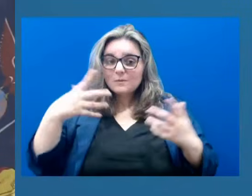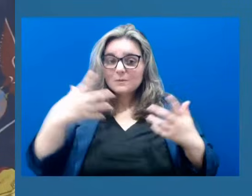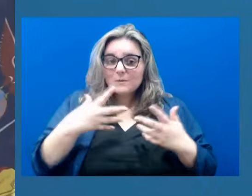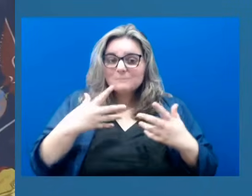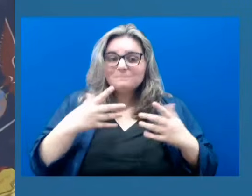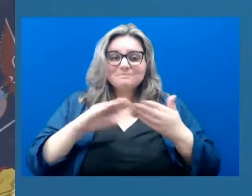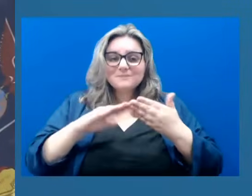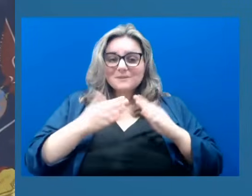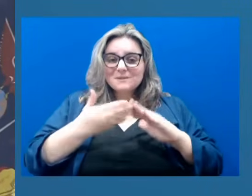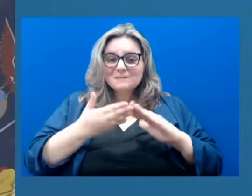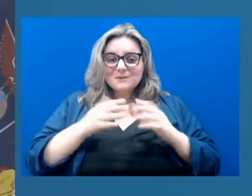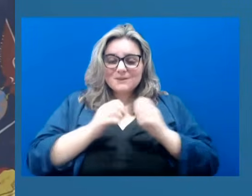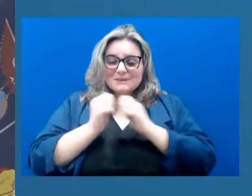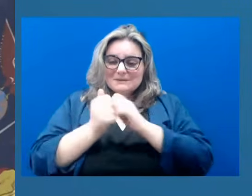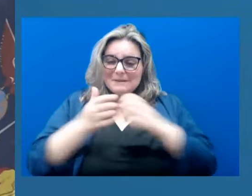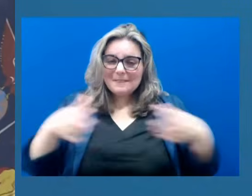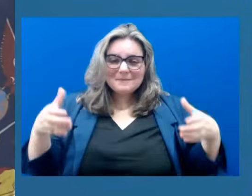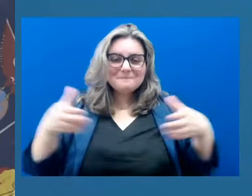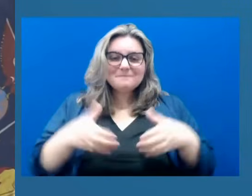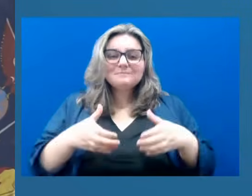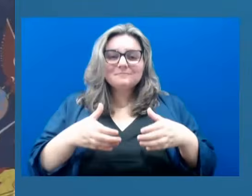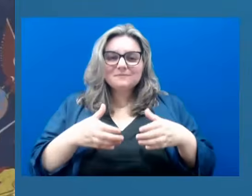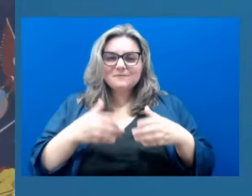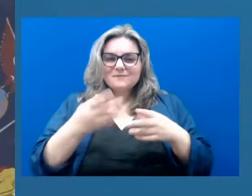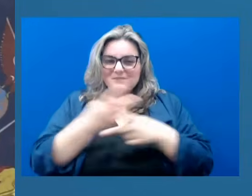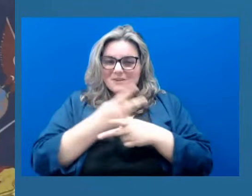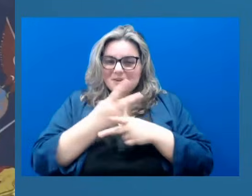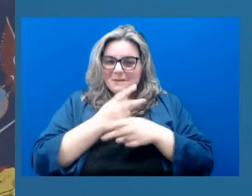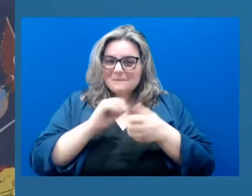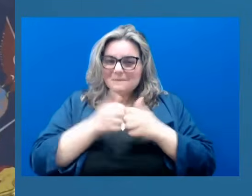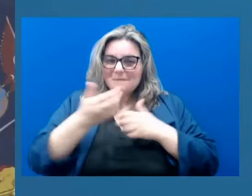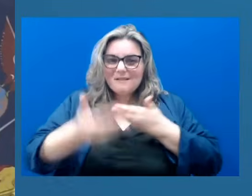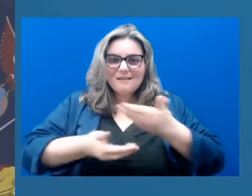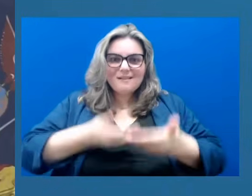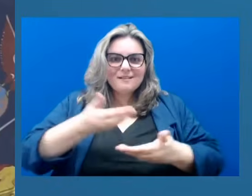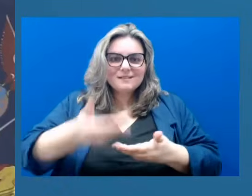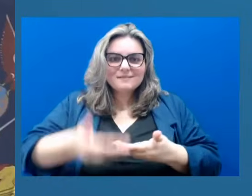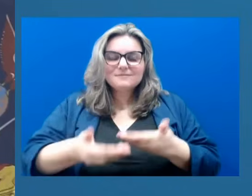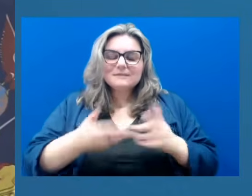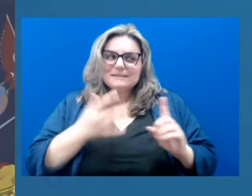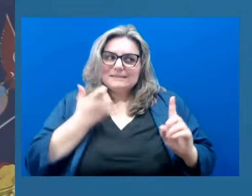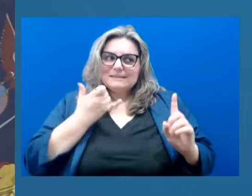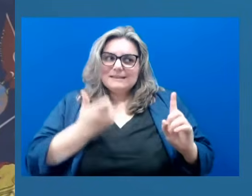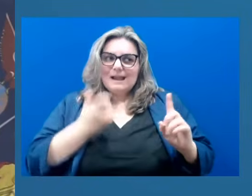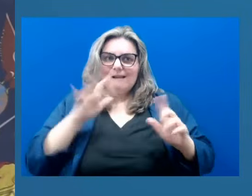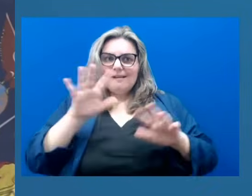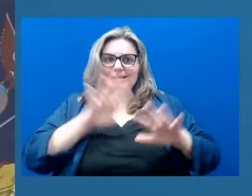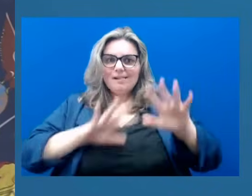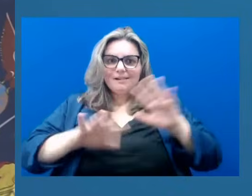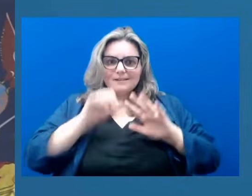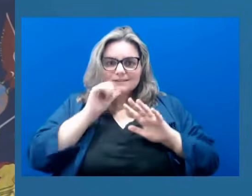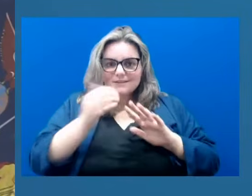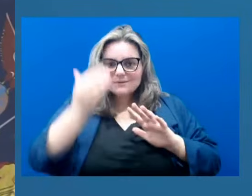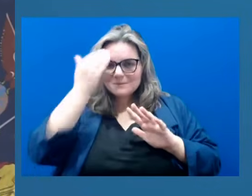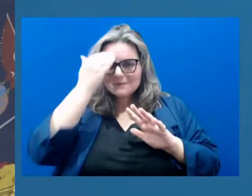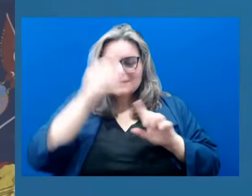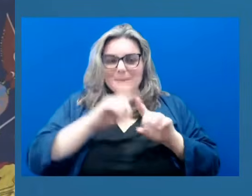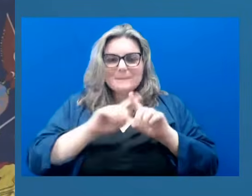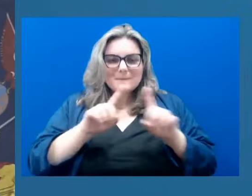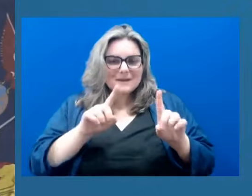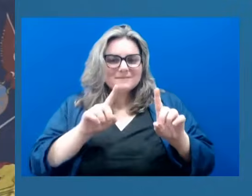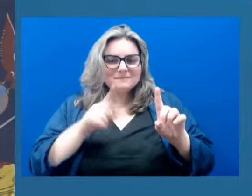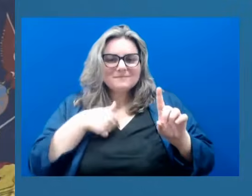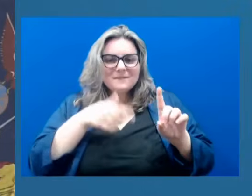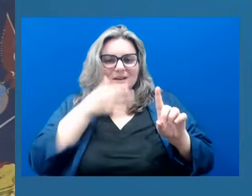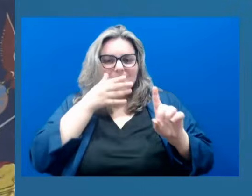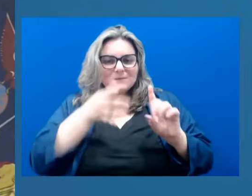way forward. You are in the wilderness now, but as I say, and I will say to this very conscientious and